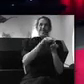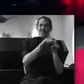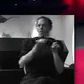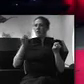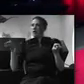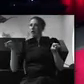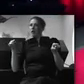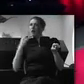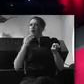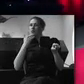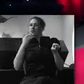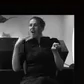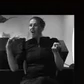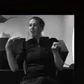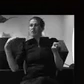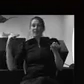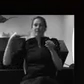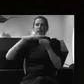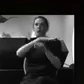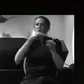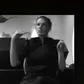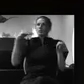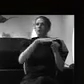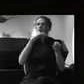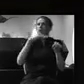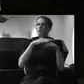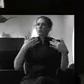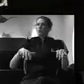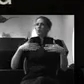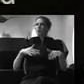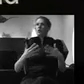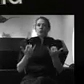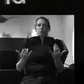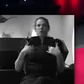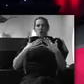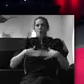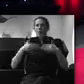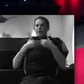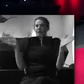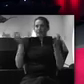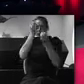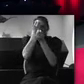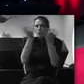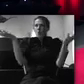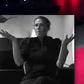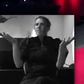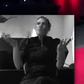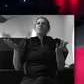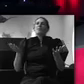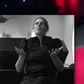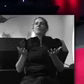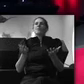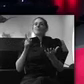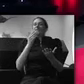for glycobiology with you. I want to share my knowledge and my experience. I am excited about